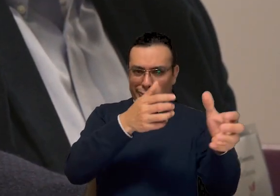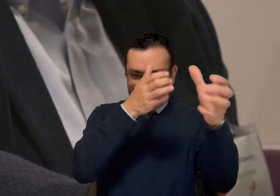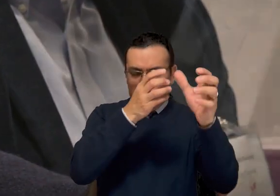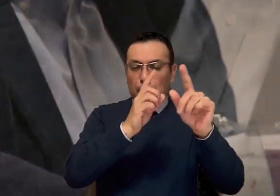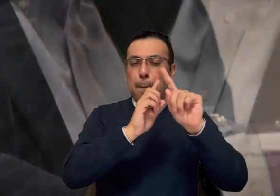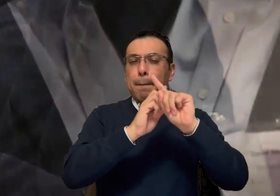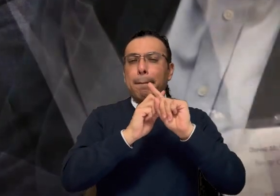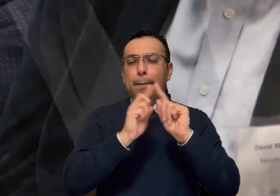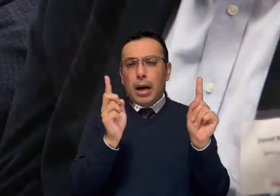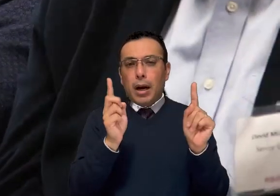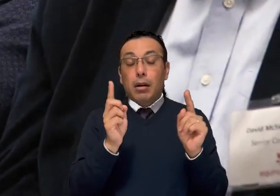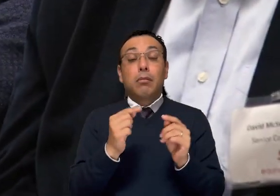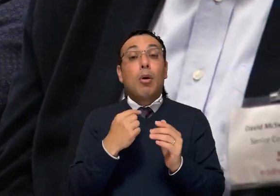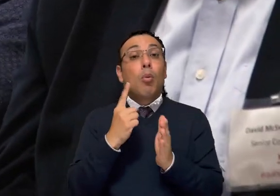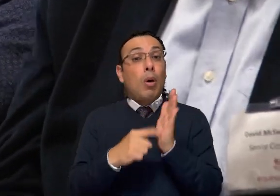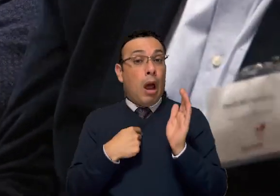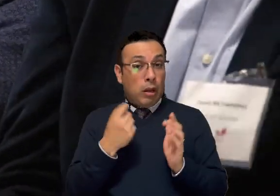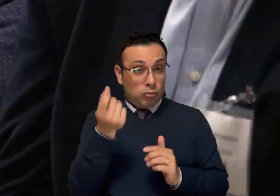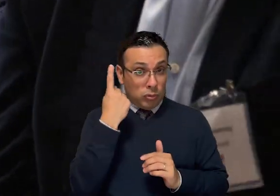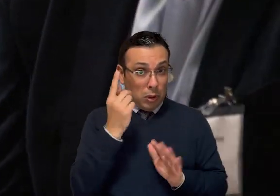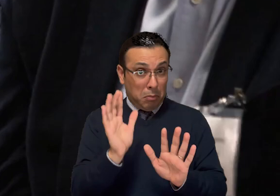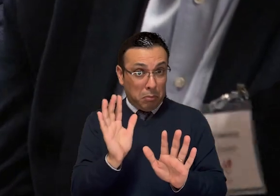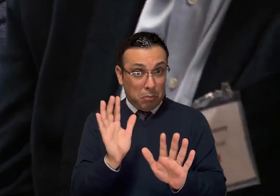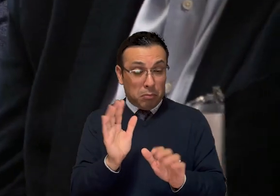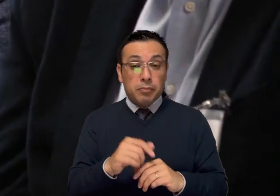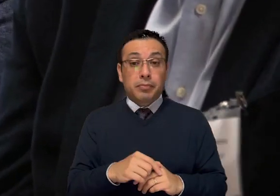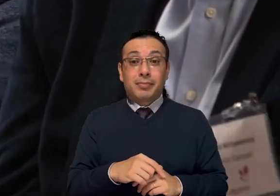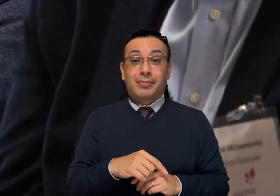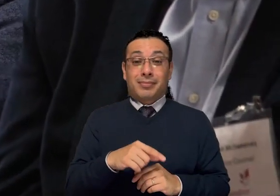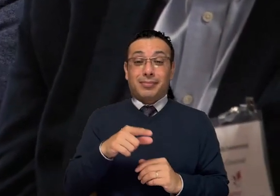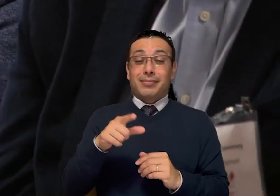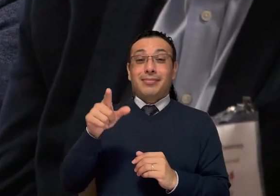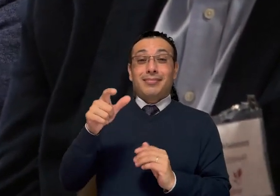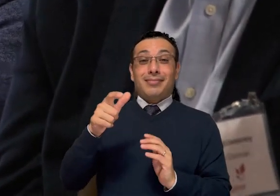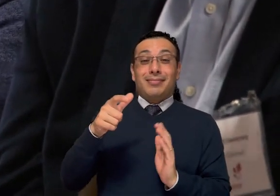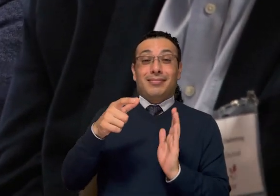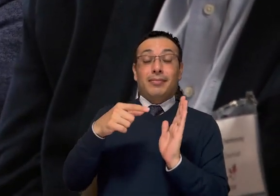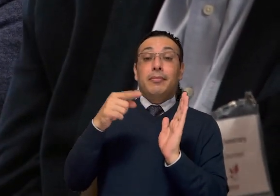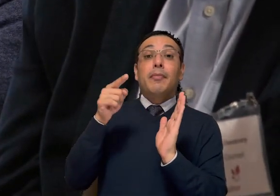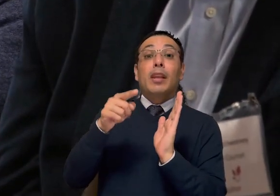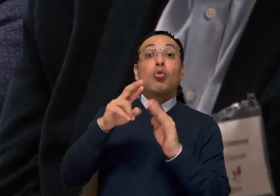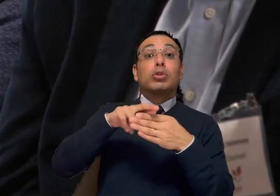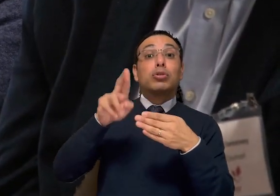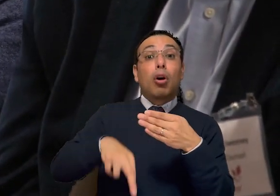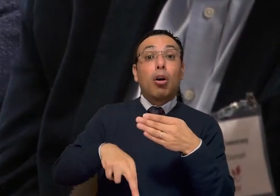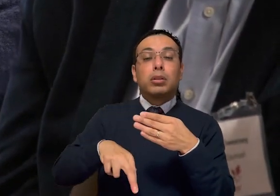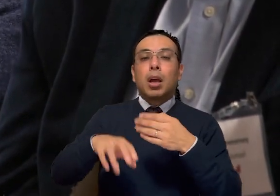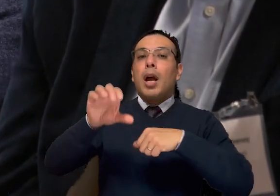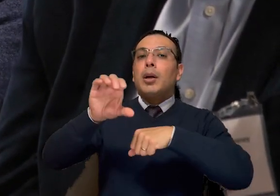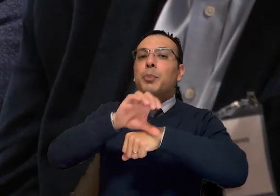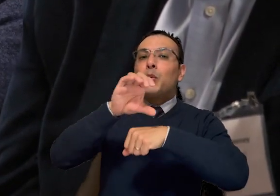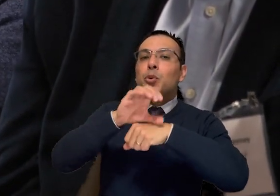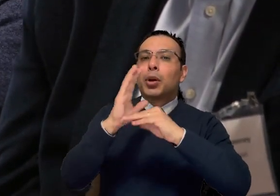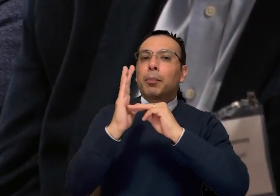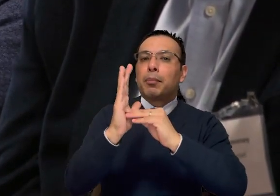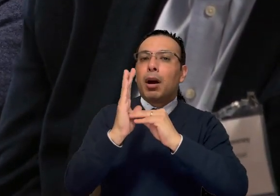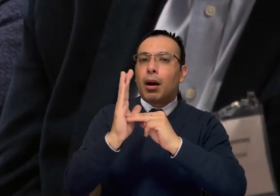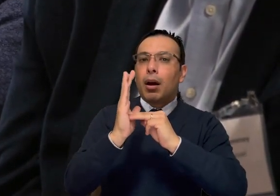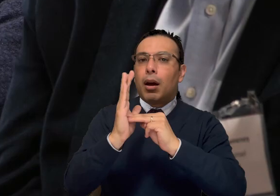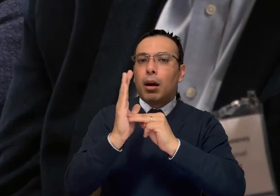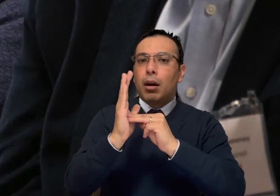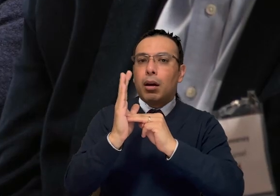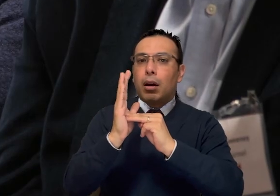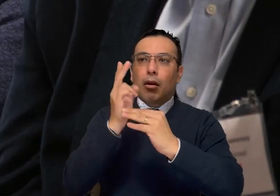modeled and not based on actual measurements that were taken in the wind farm. So that's something else